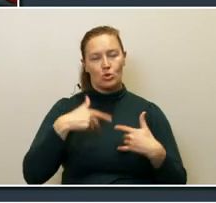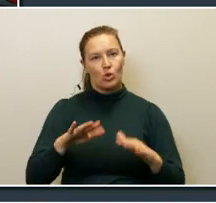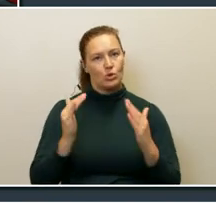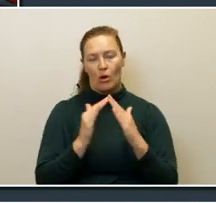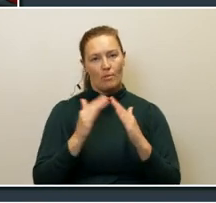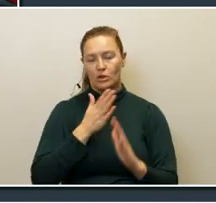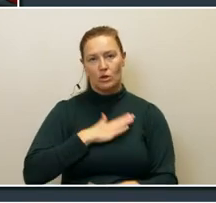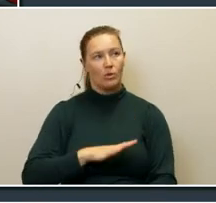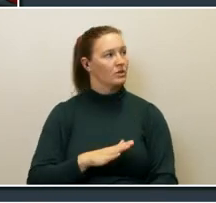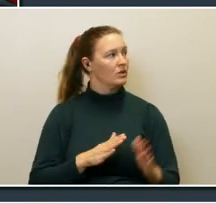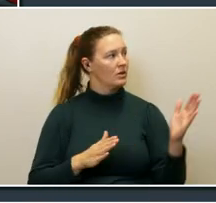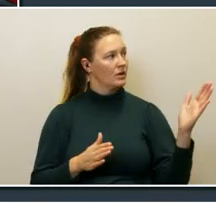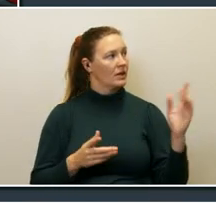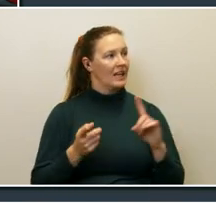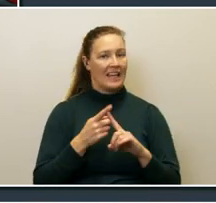homes. So thank you.